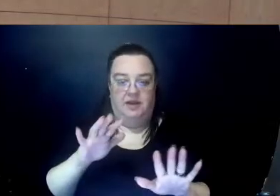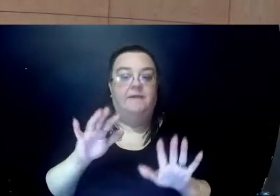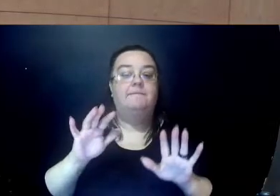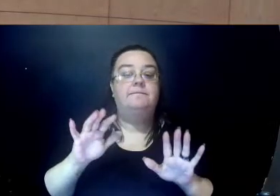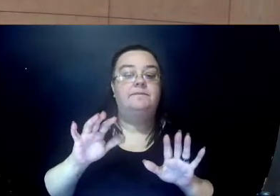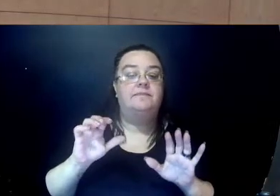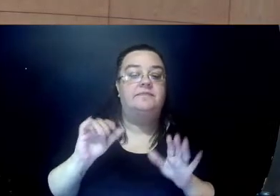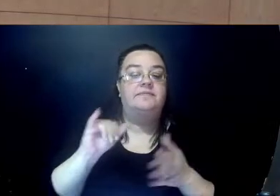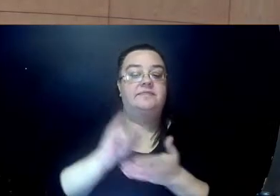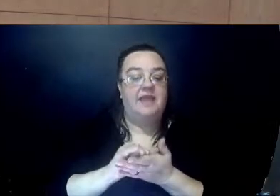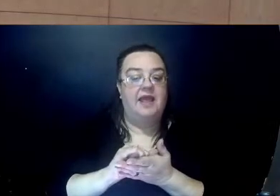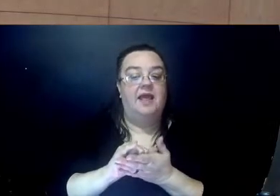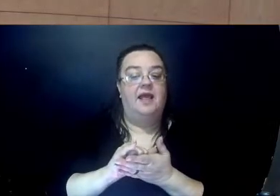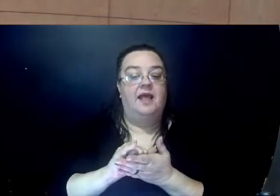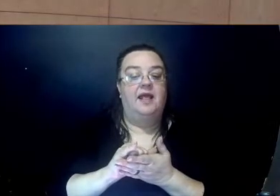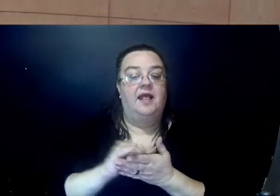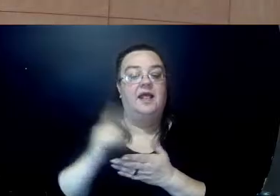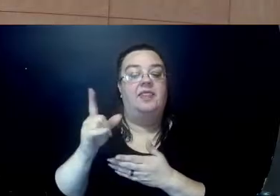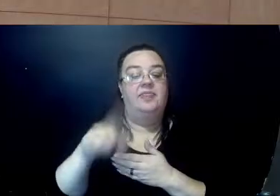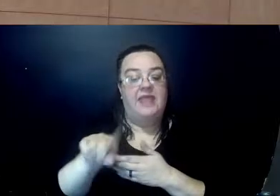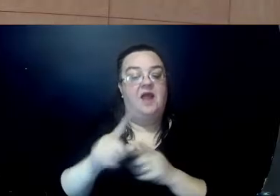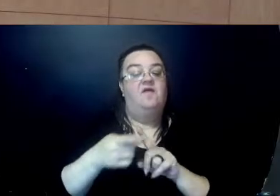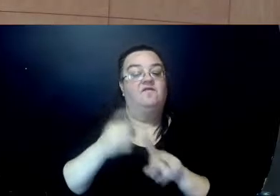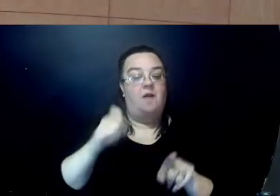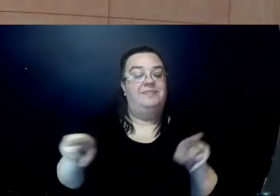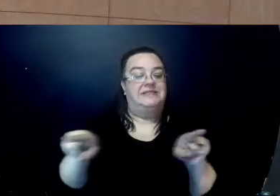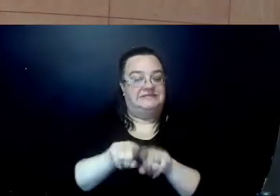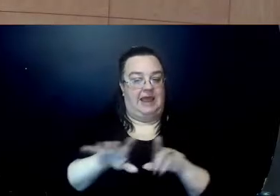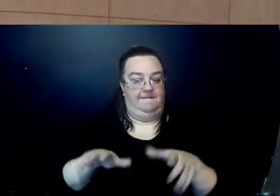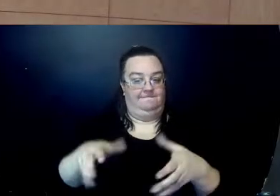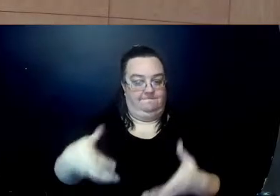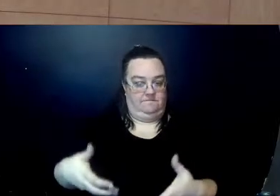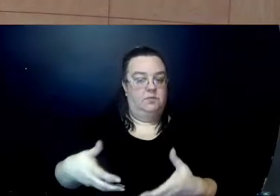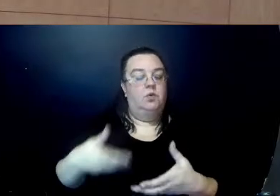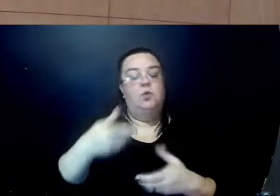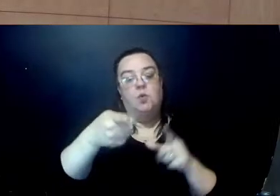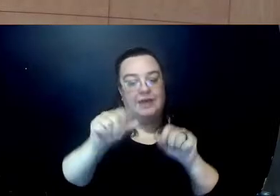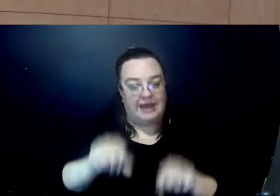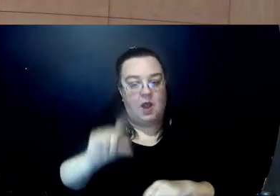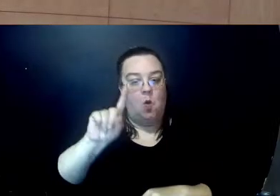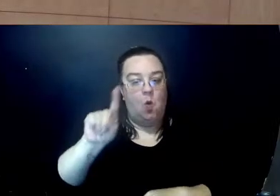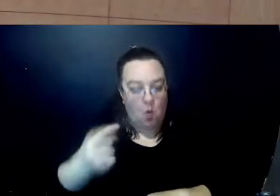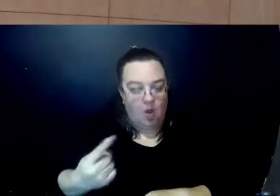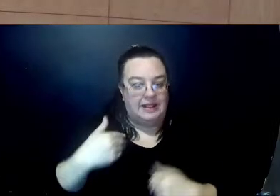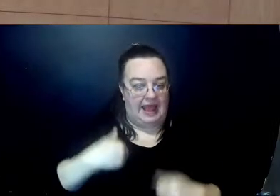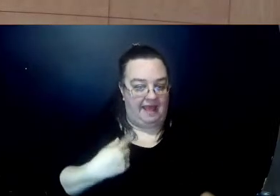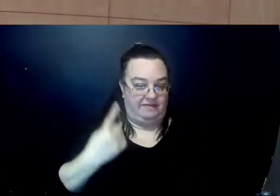that they are from the same pool, right? You can only have a single